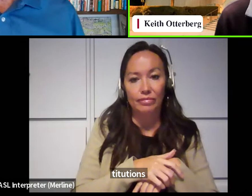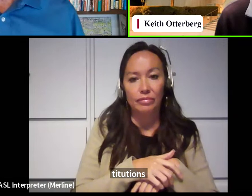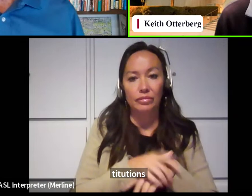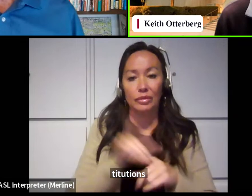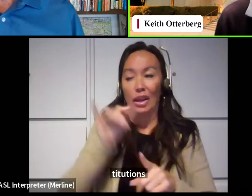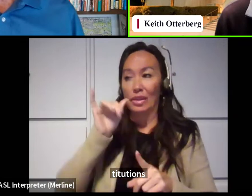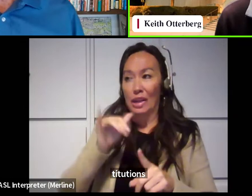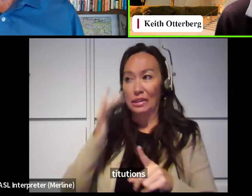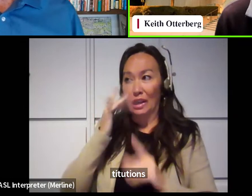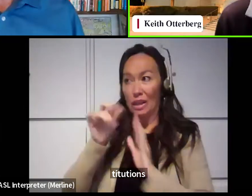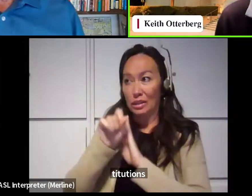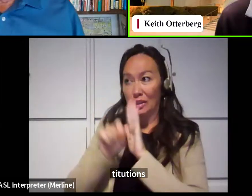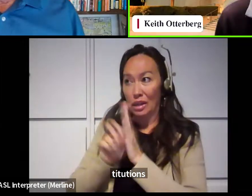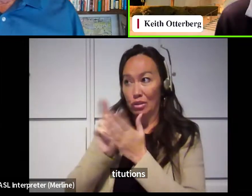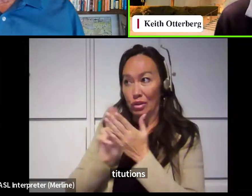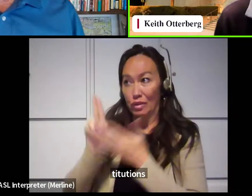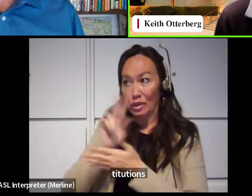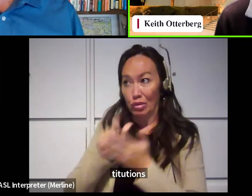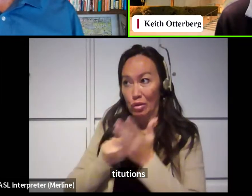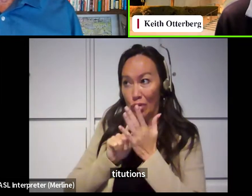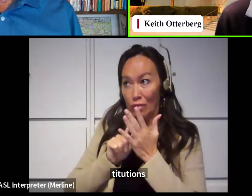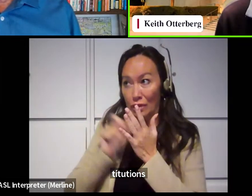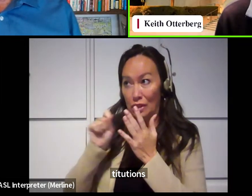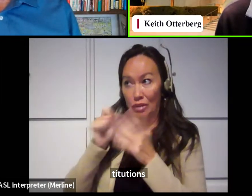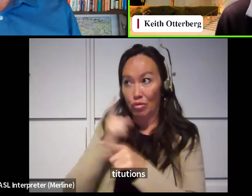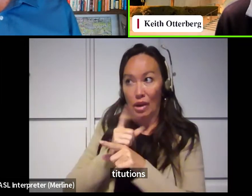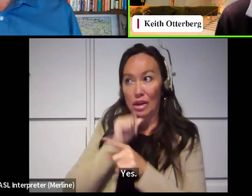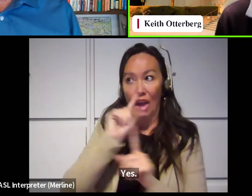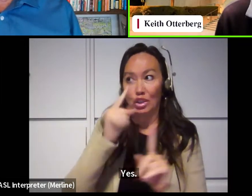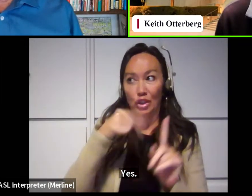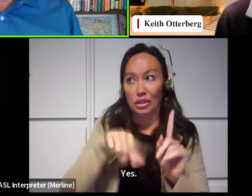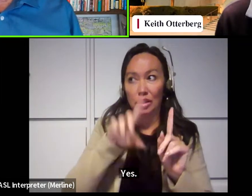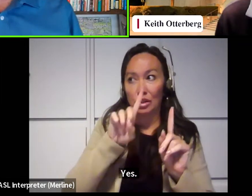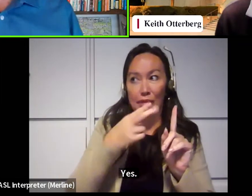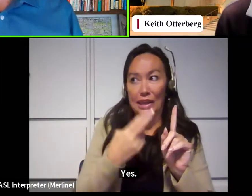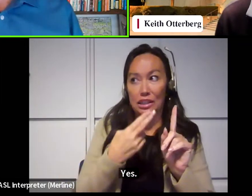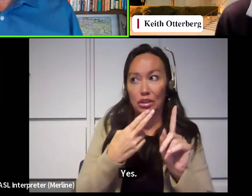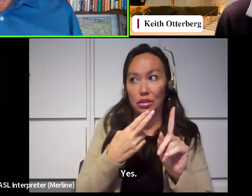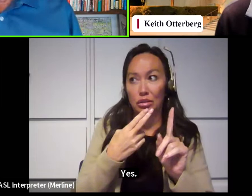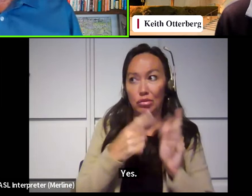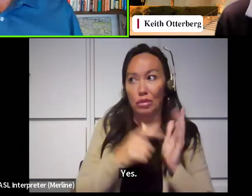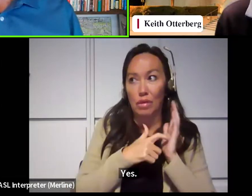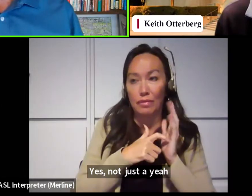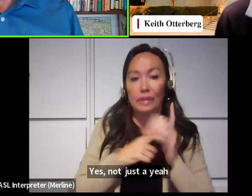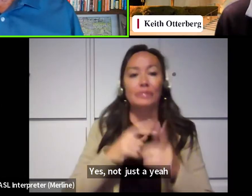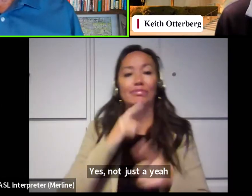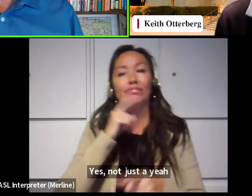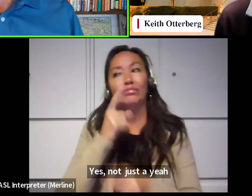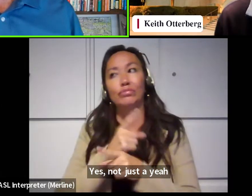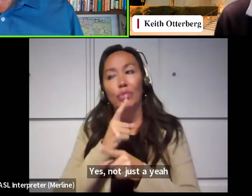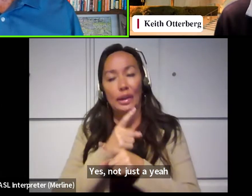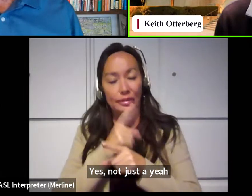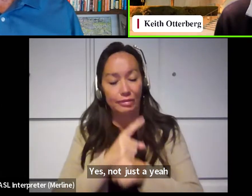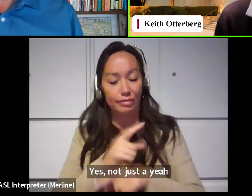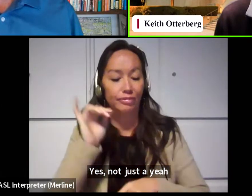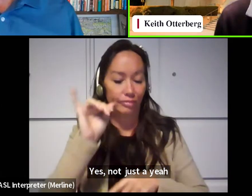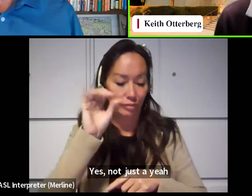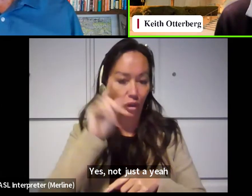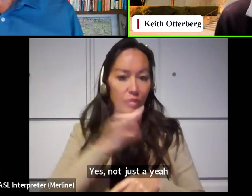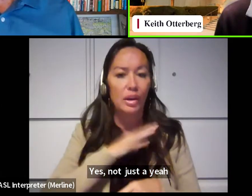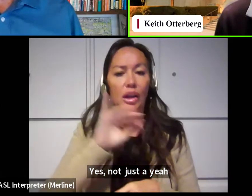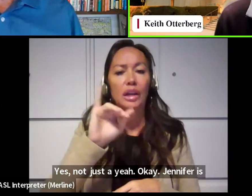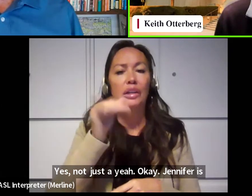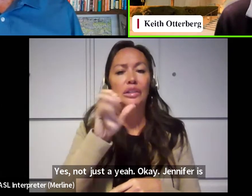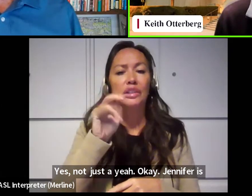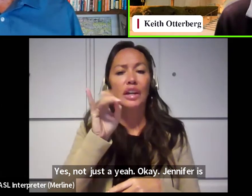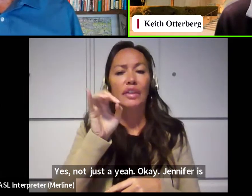Cal State University requirement. Yes, not just a Dominguez Hills requirement. Correct. Yeah. Okay. Jennifer's